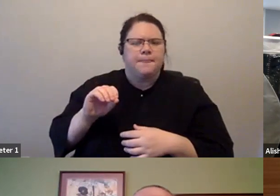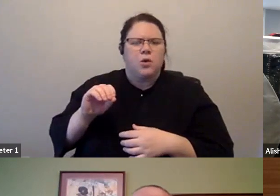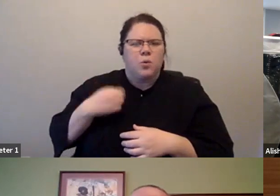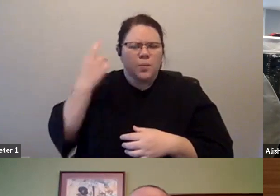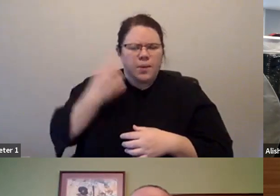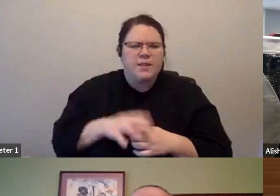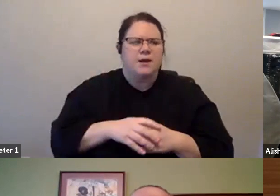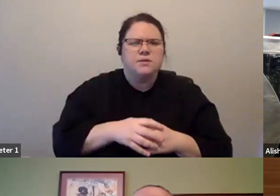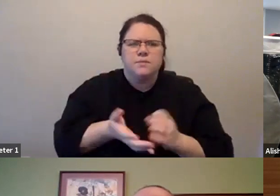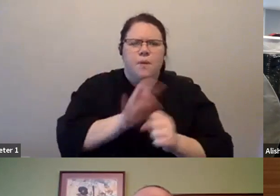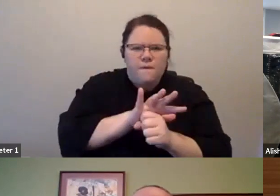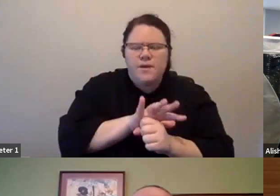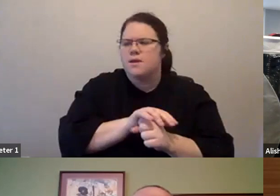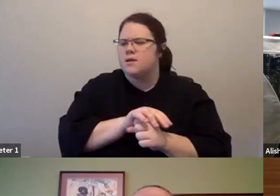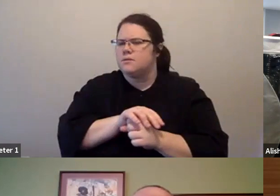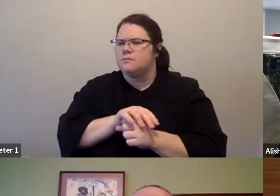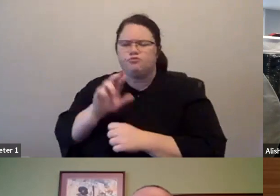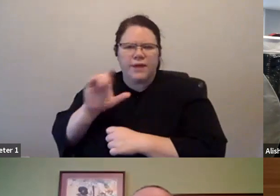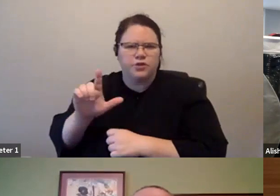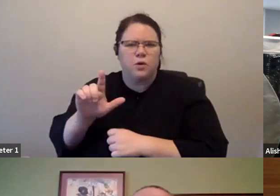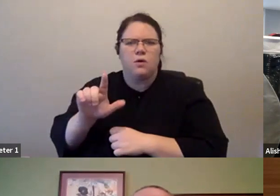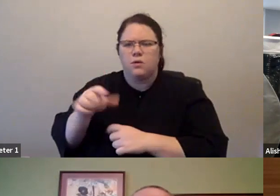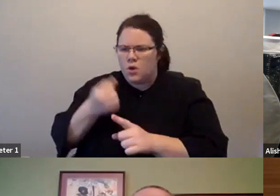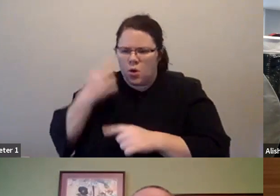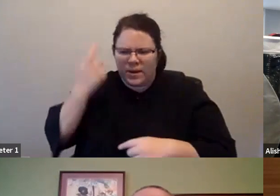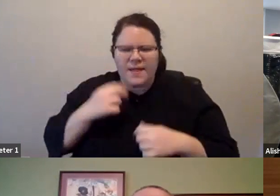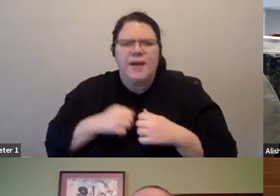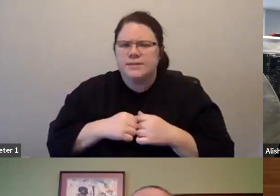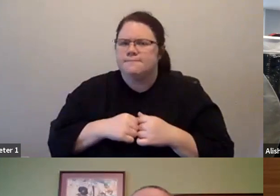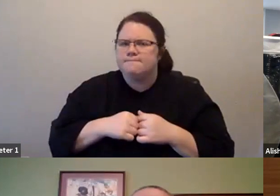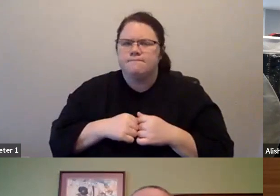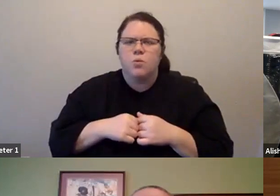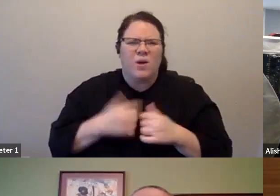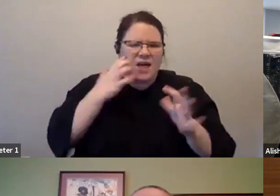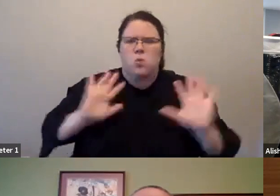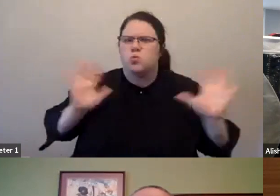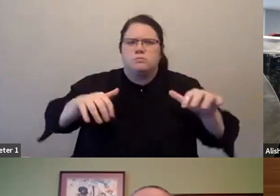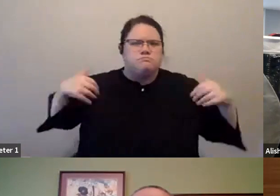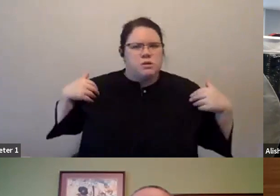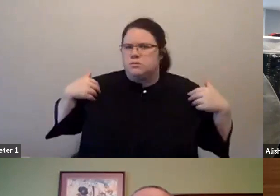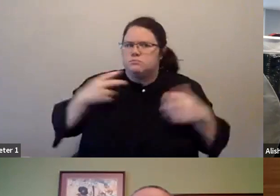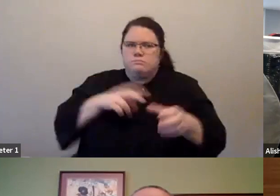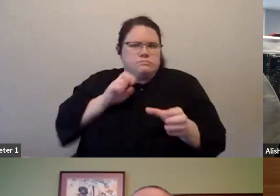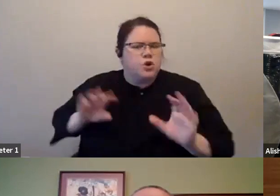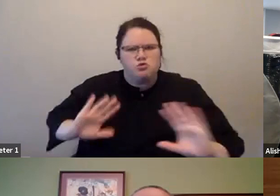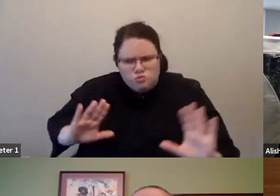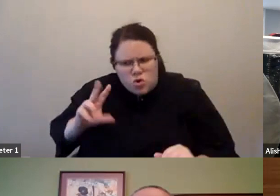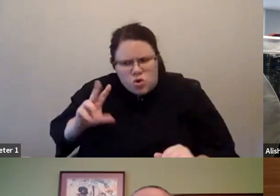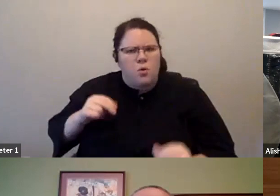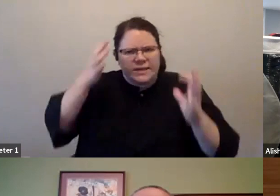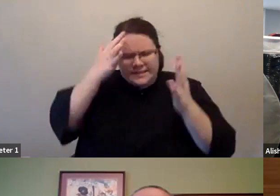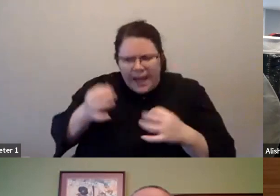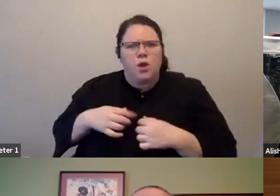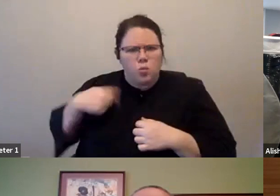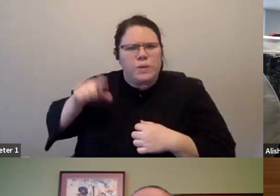double down on our efforts. We didn't see this as an opportunity to let up. We knew we really had to come in and be a resource for